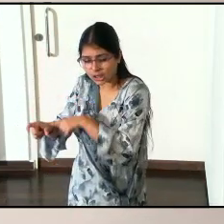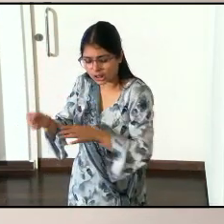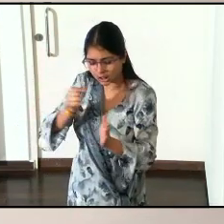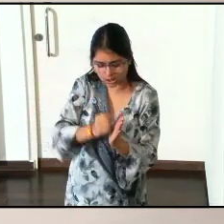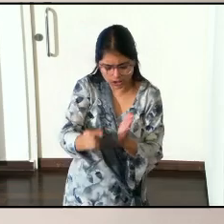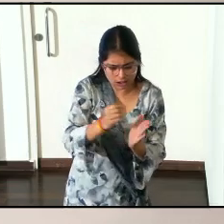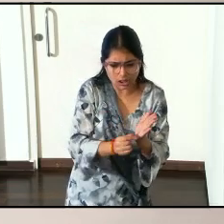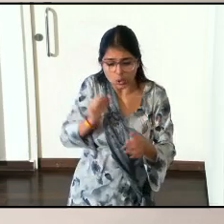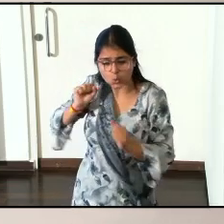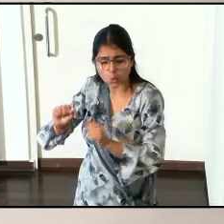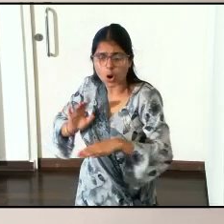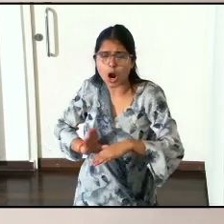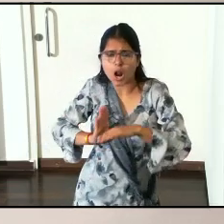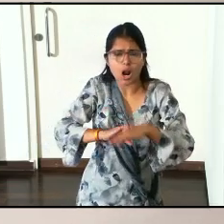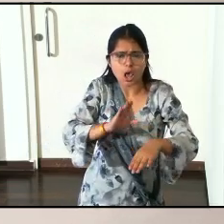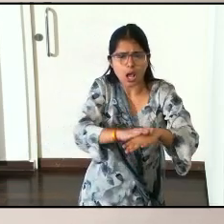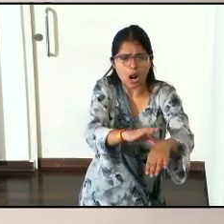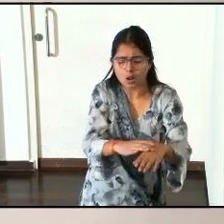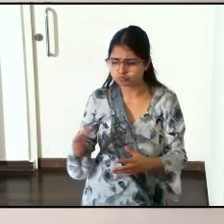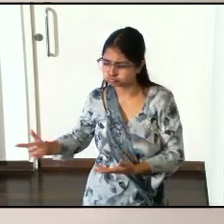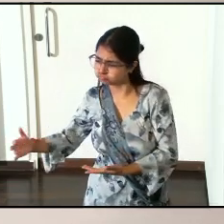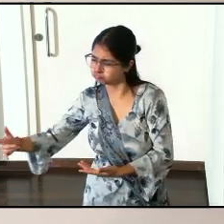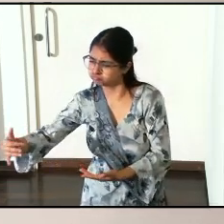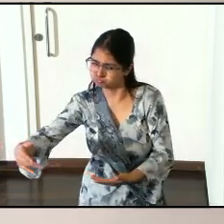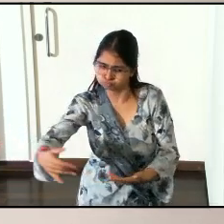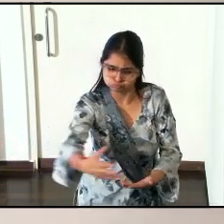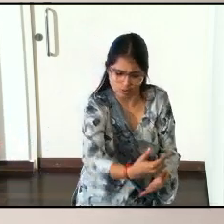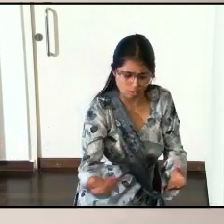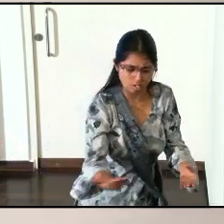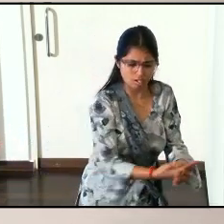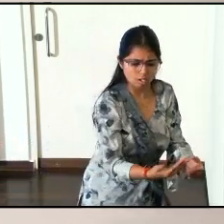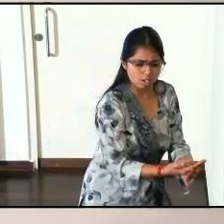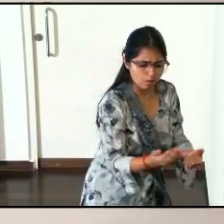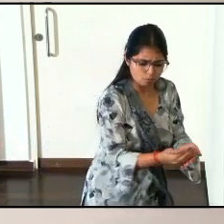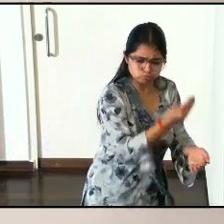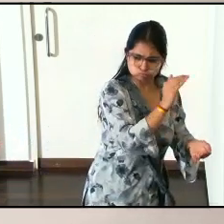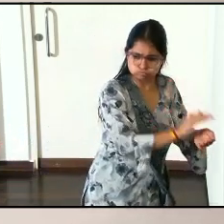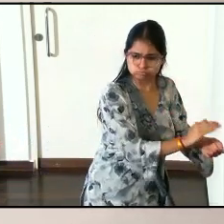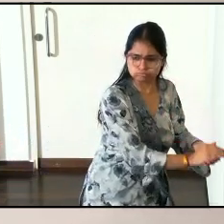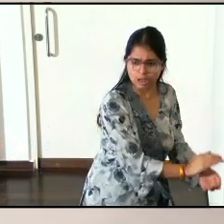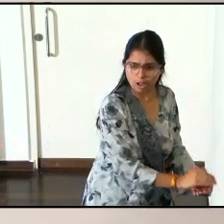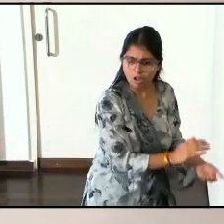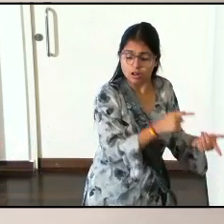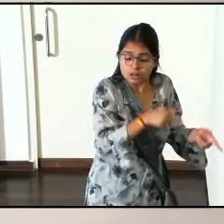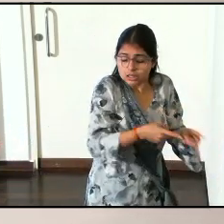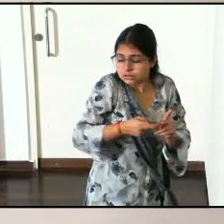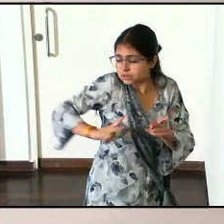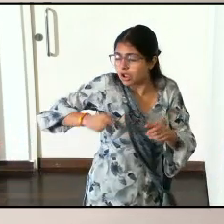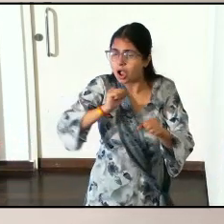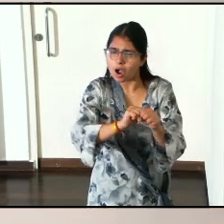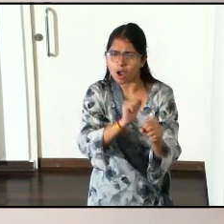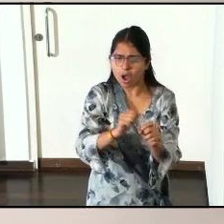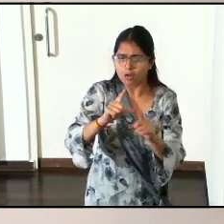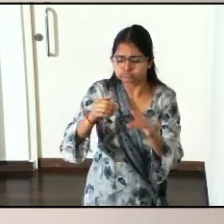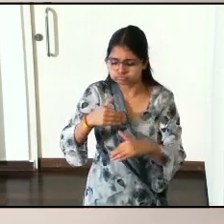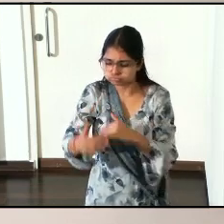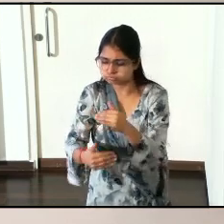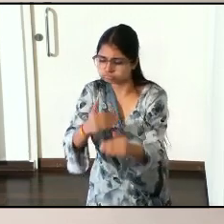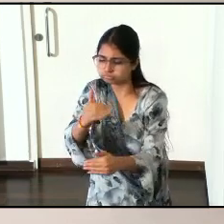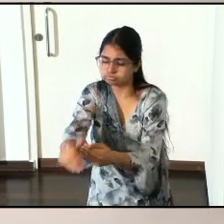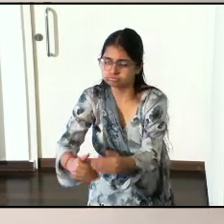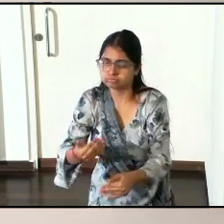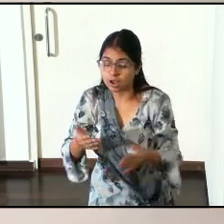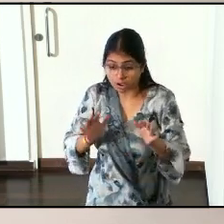the experience of collection and of conservation and preservation and the kind of work that went into